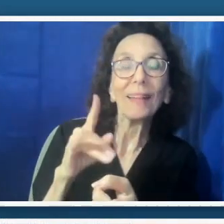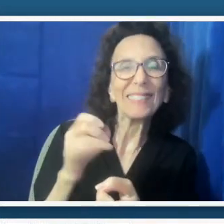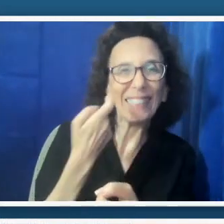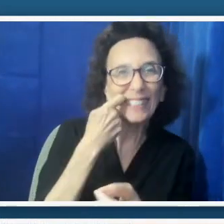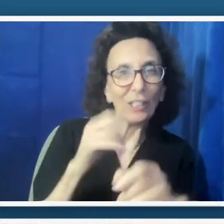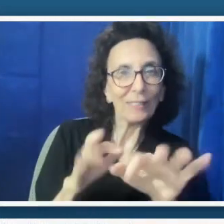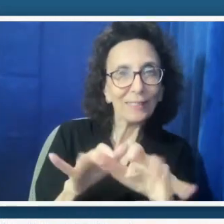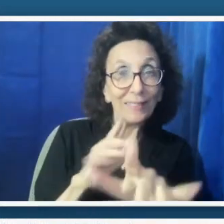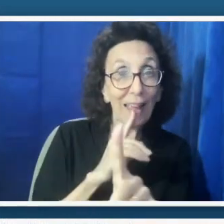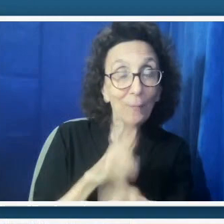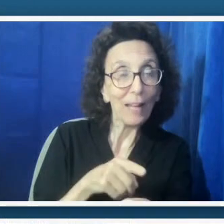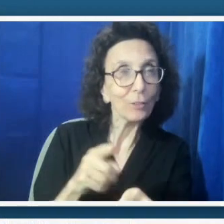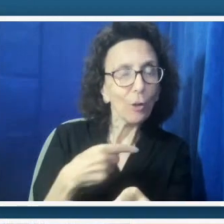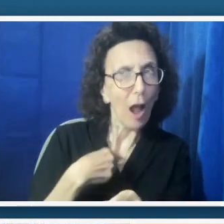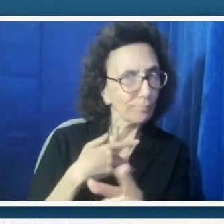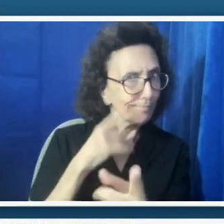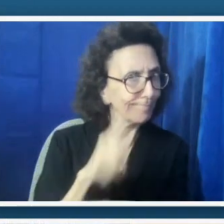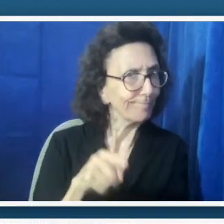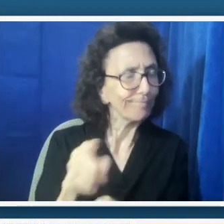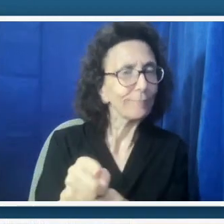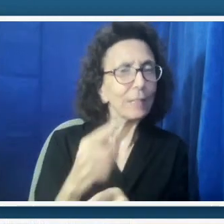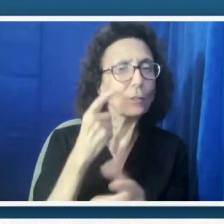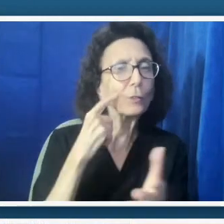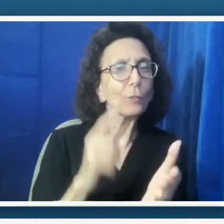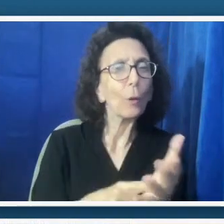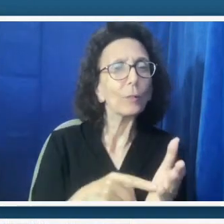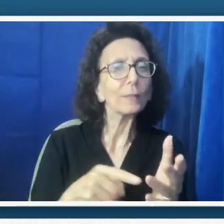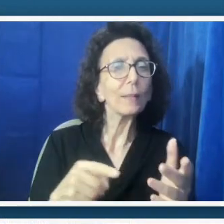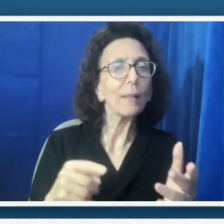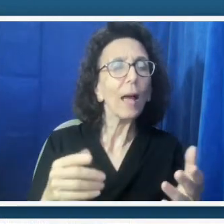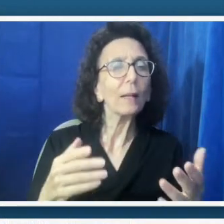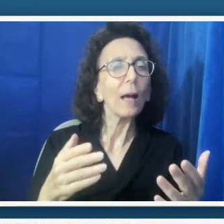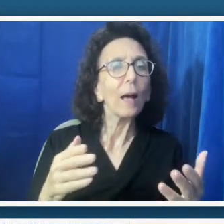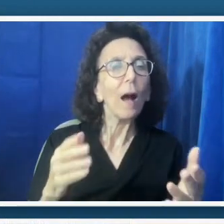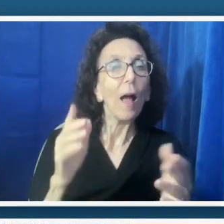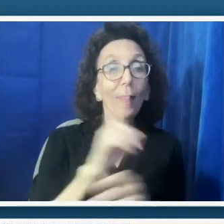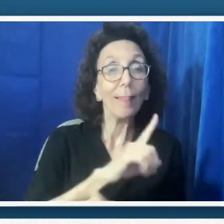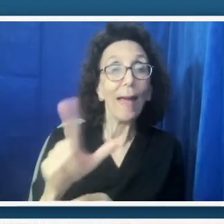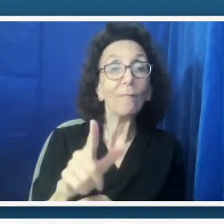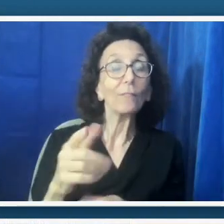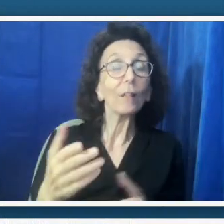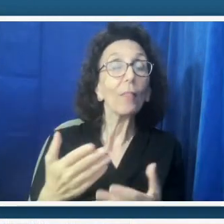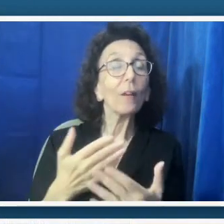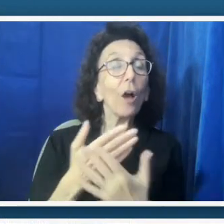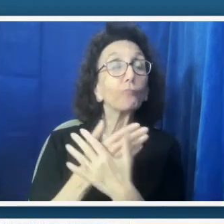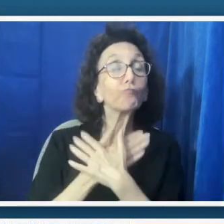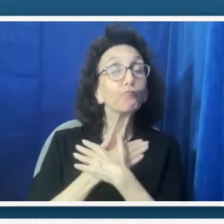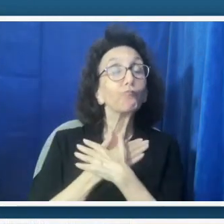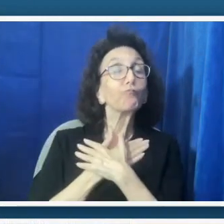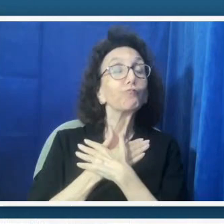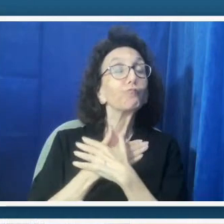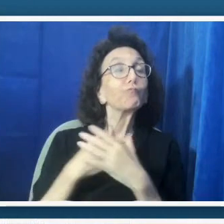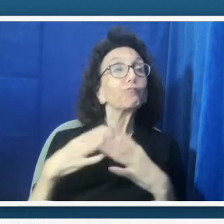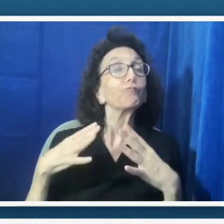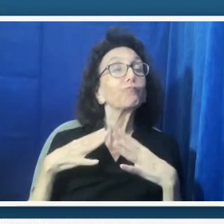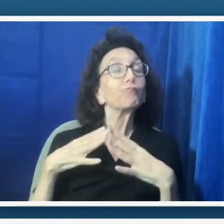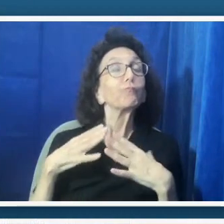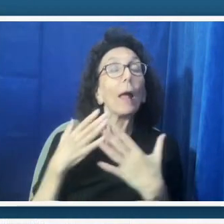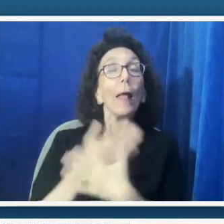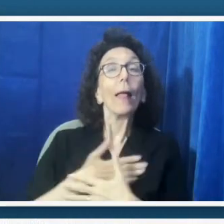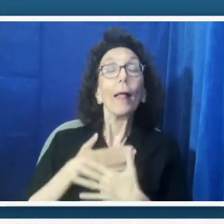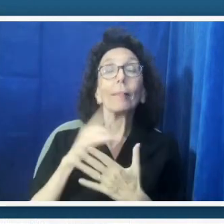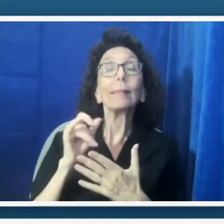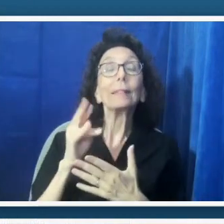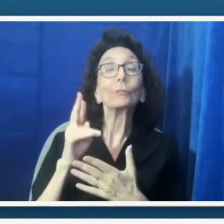in the Q&A that she's noticing that the leisure images on the left really heavily depict white families or